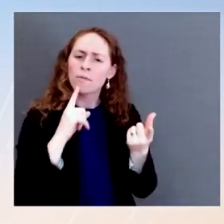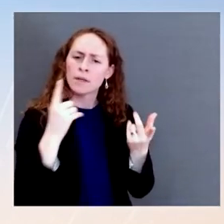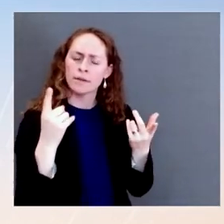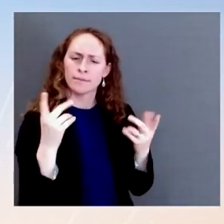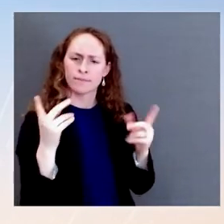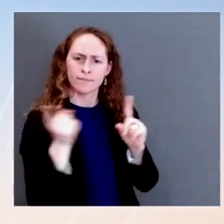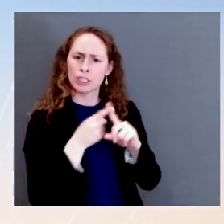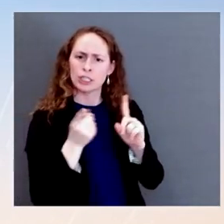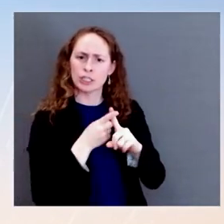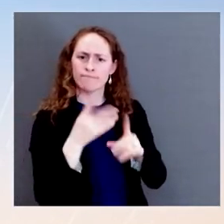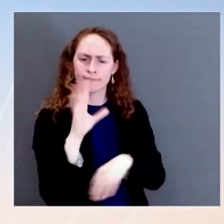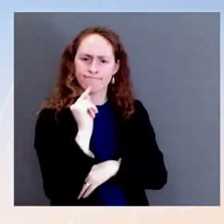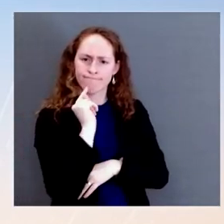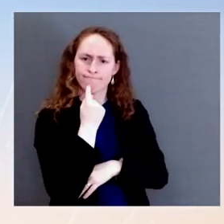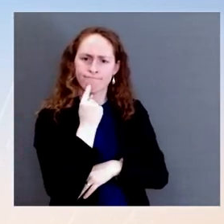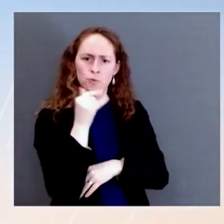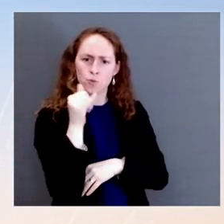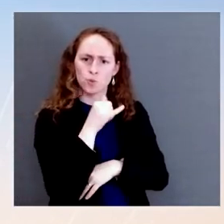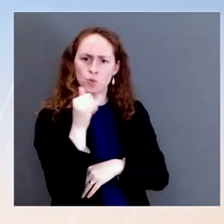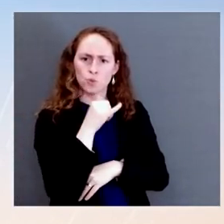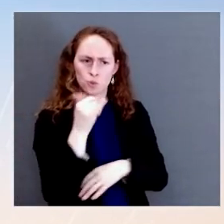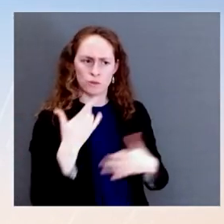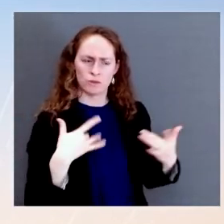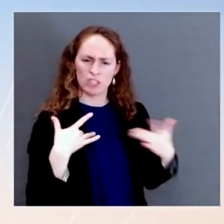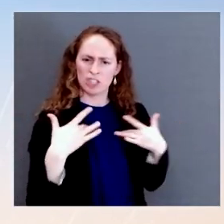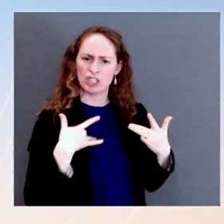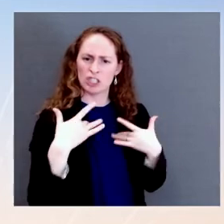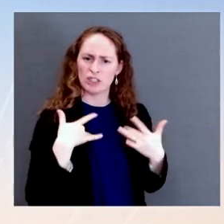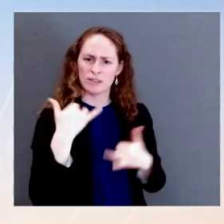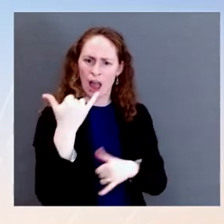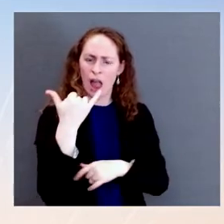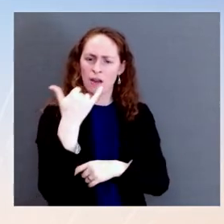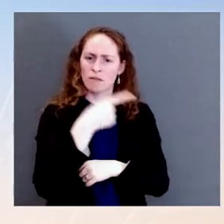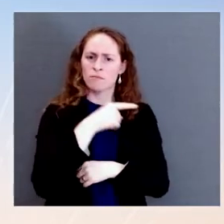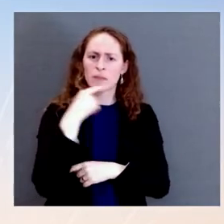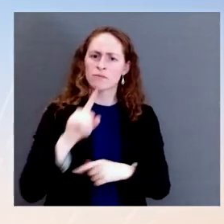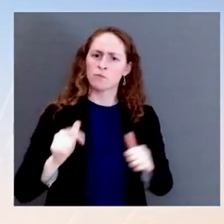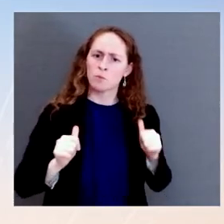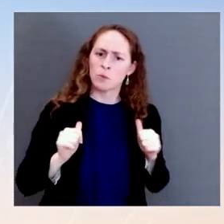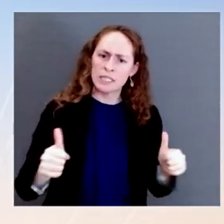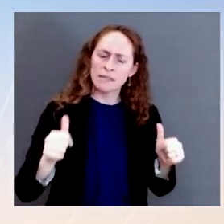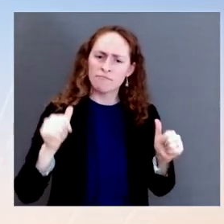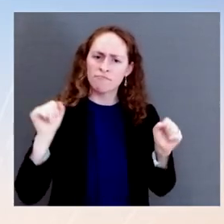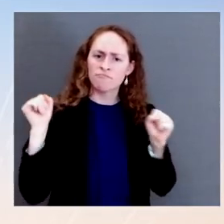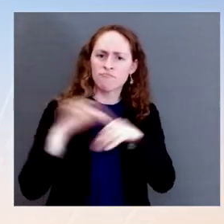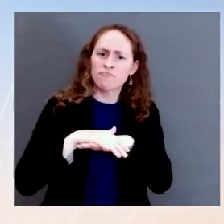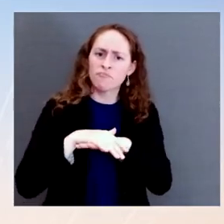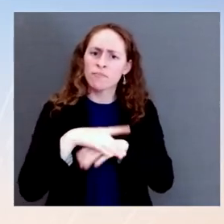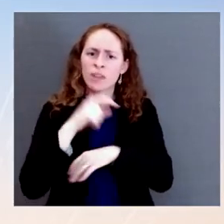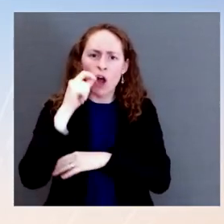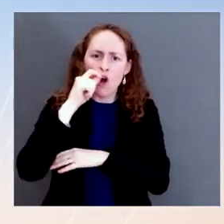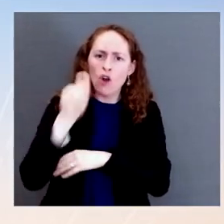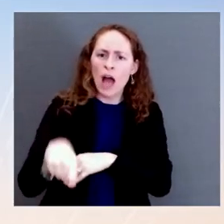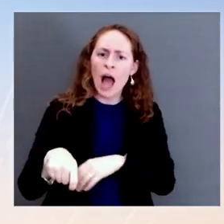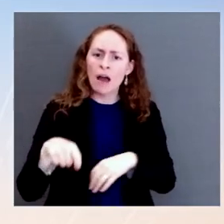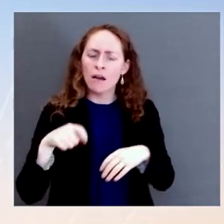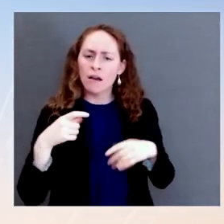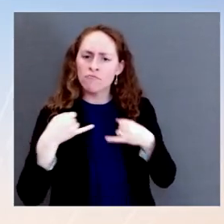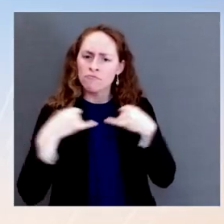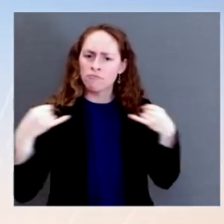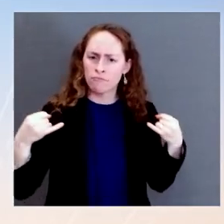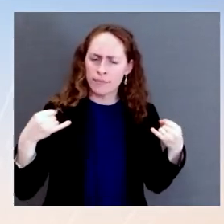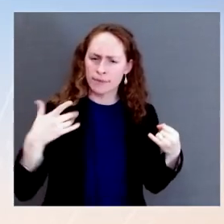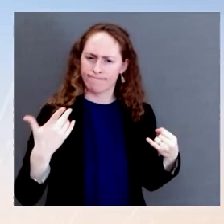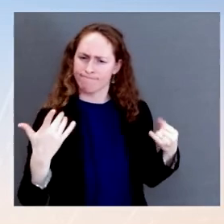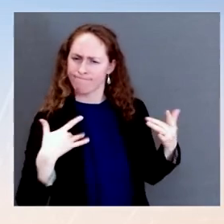for the sovereignty and territorial integrity of Ukraine. It's also an opportunity to discuss a range of topics in the U.S. and